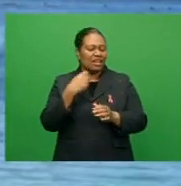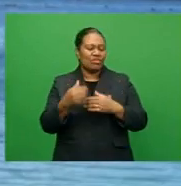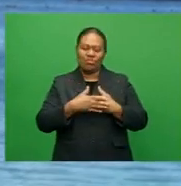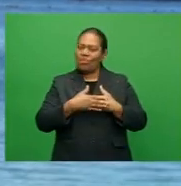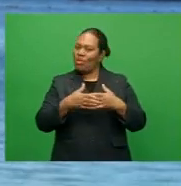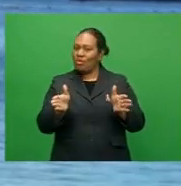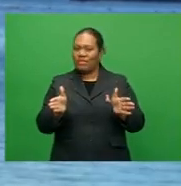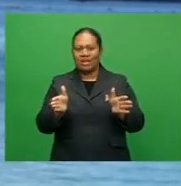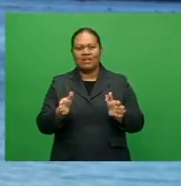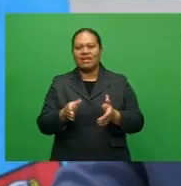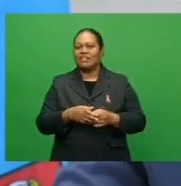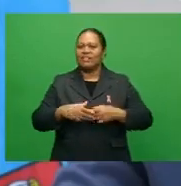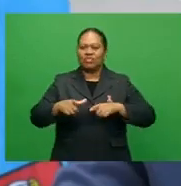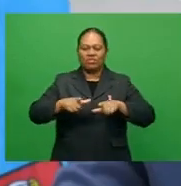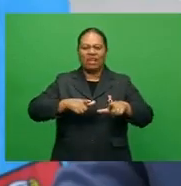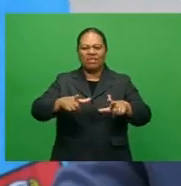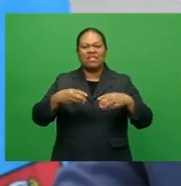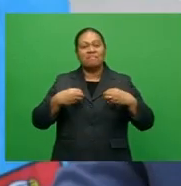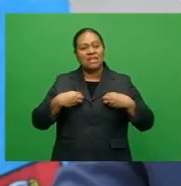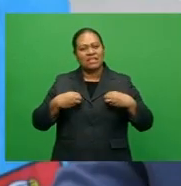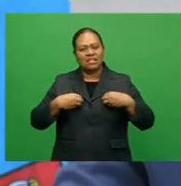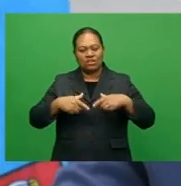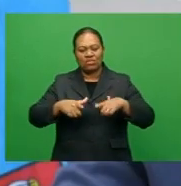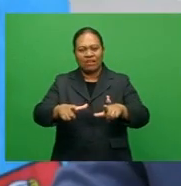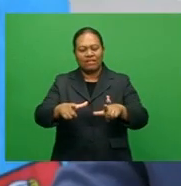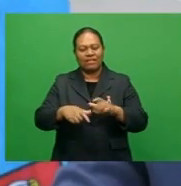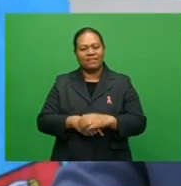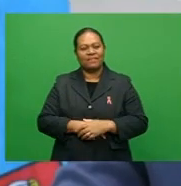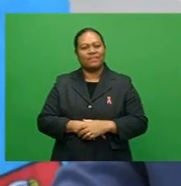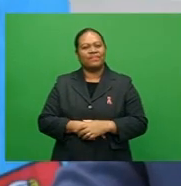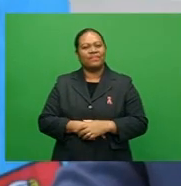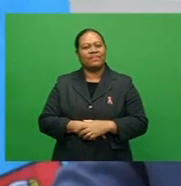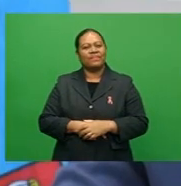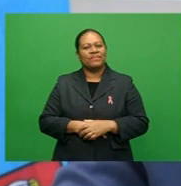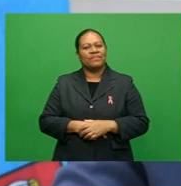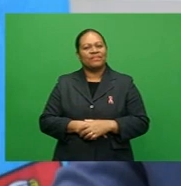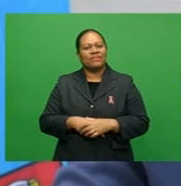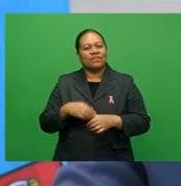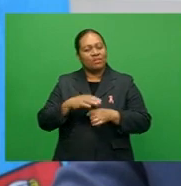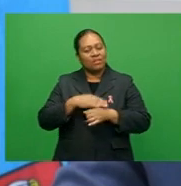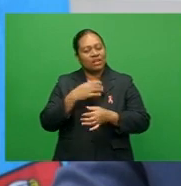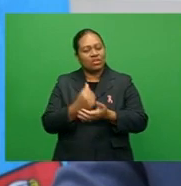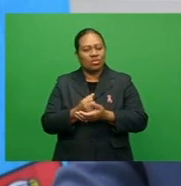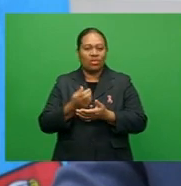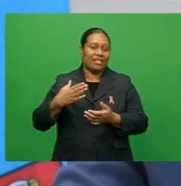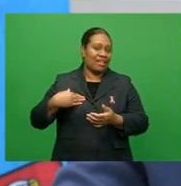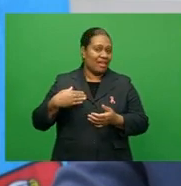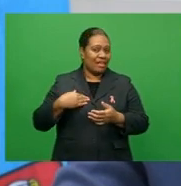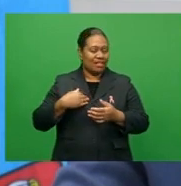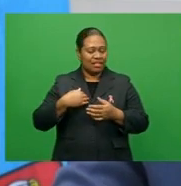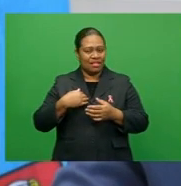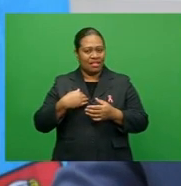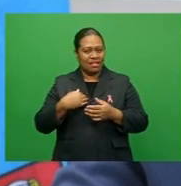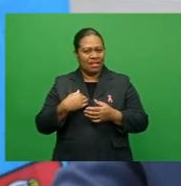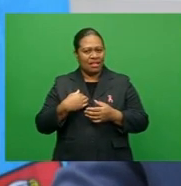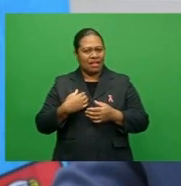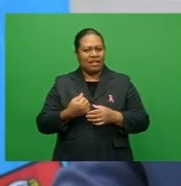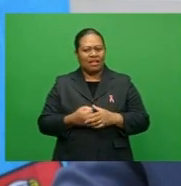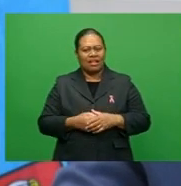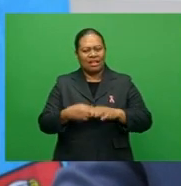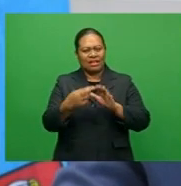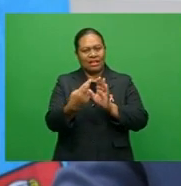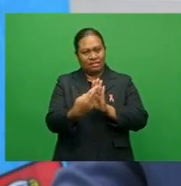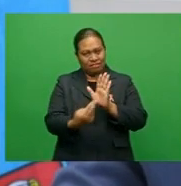up commercial travel. We have to ensure that the health measures are still maintained